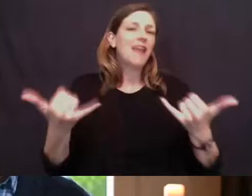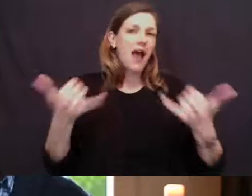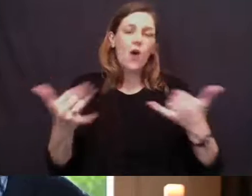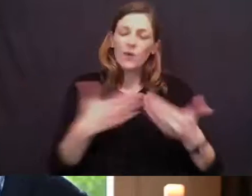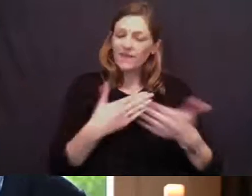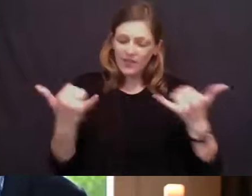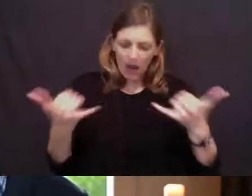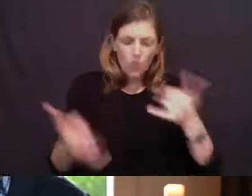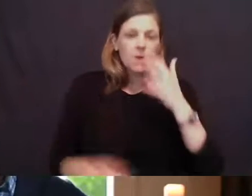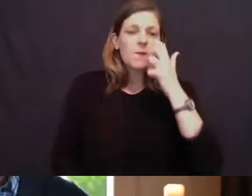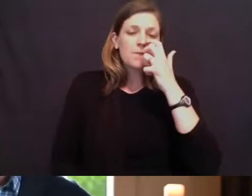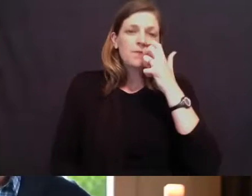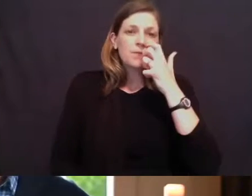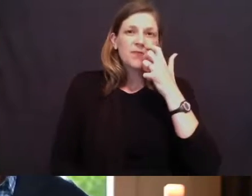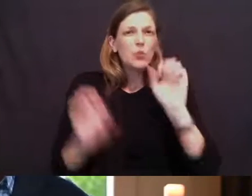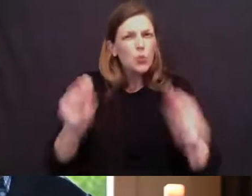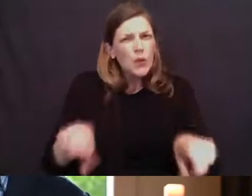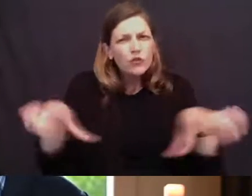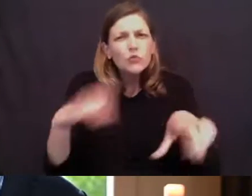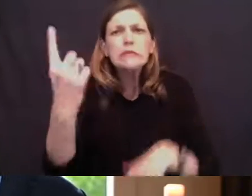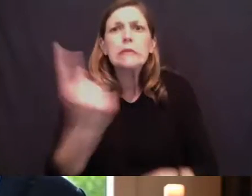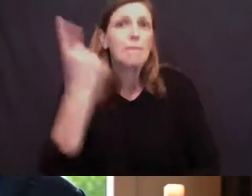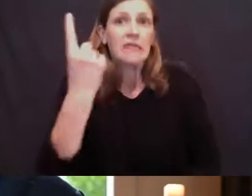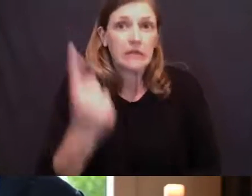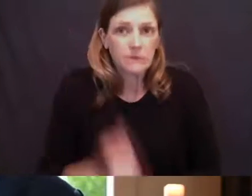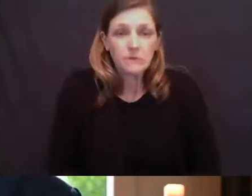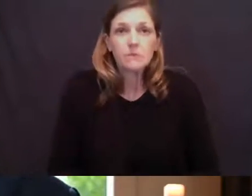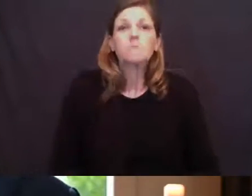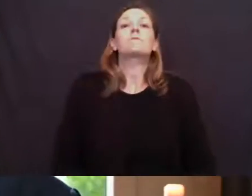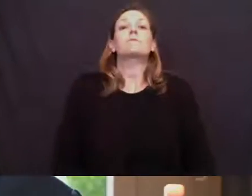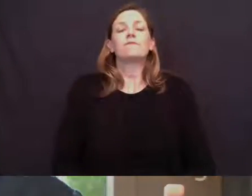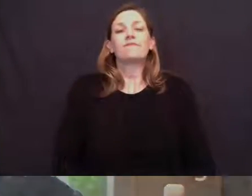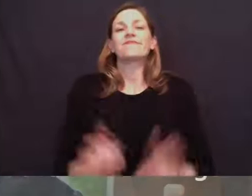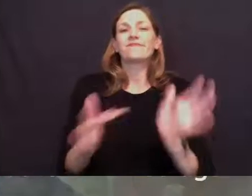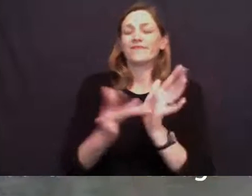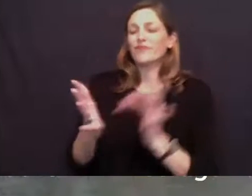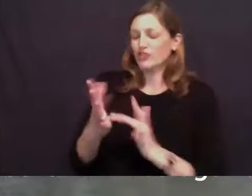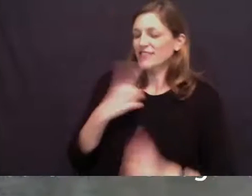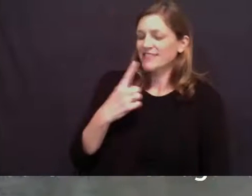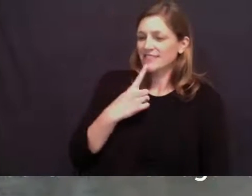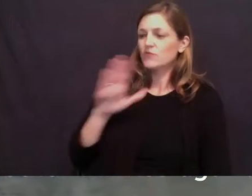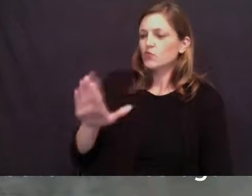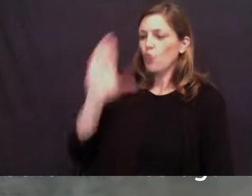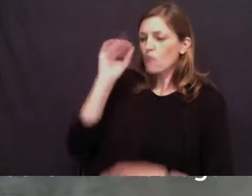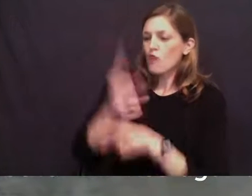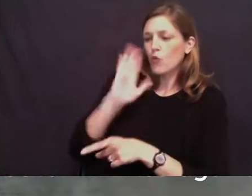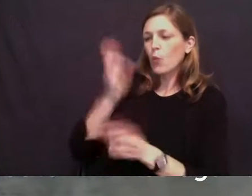even now, you could do something. And Jesus goes, your brother will rise